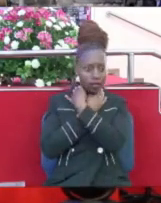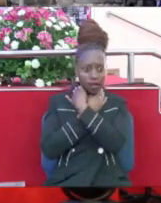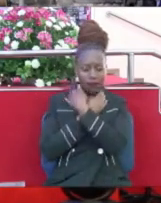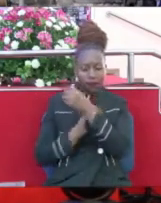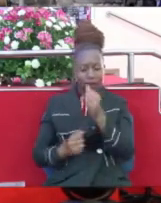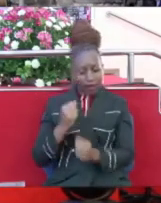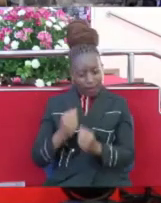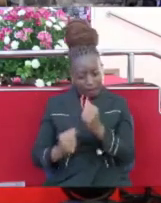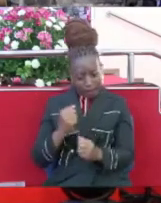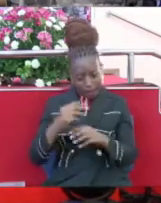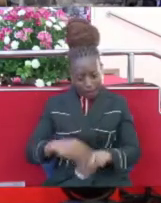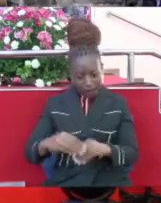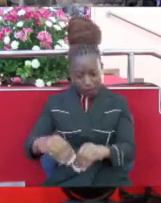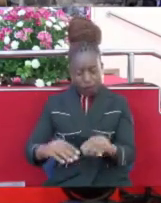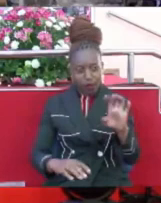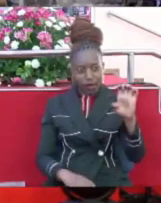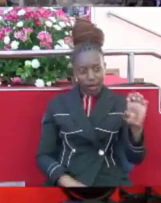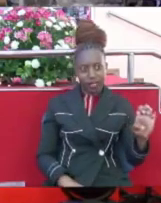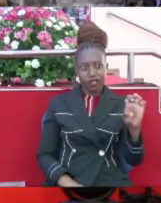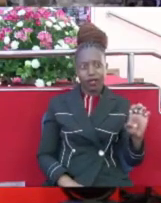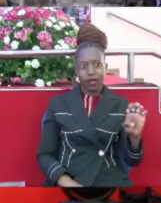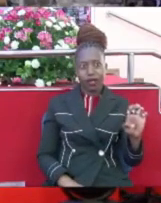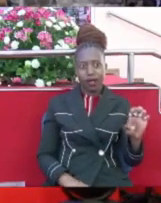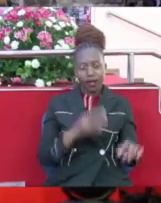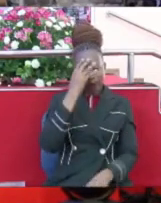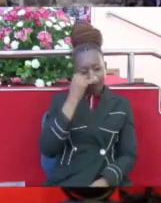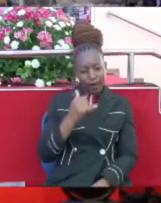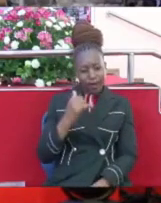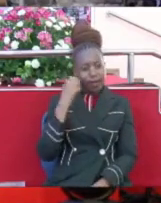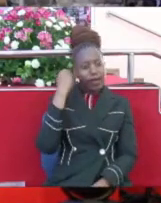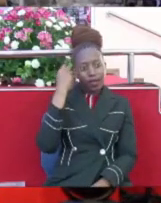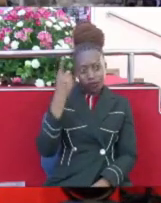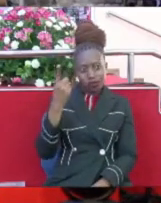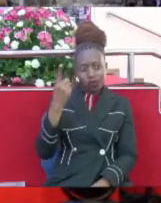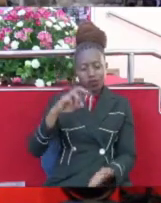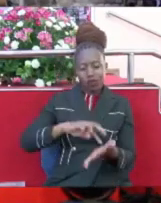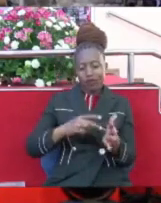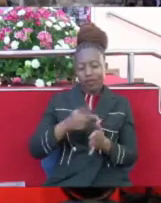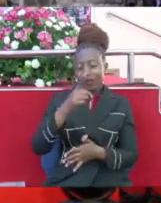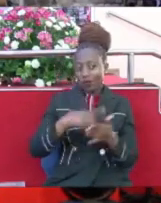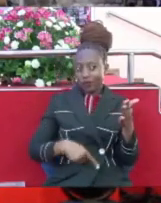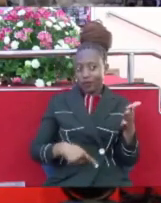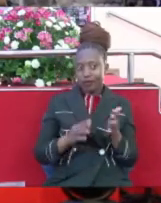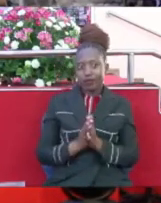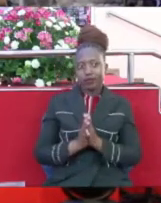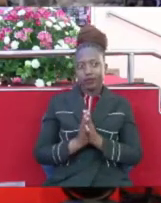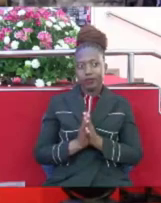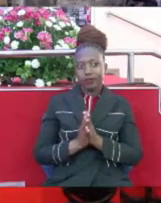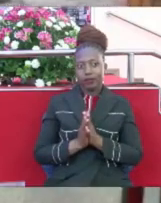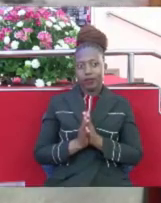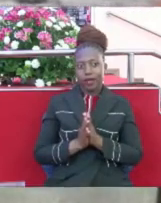after Elijah. Na akakibia kumwelekea Elia. Because he understood what that meant. Kwa sababu alielewa hilo linamaanisha nini. This meant